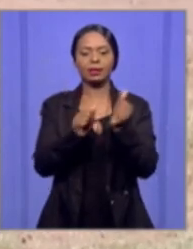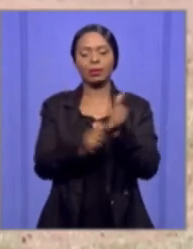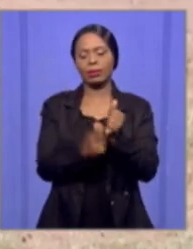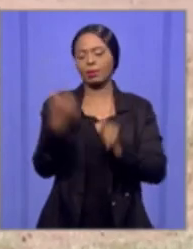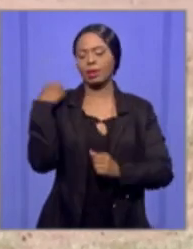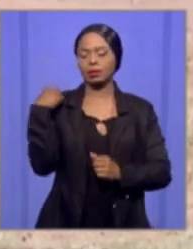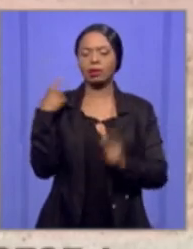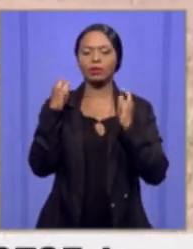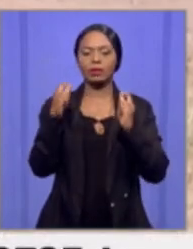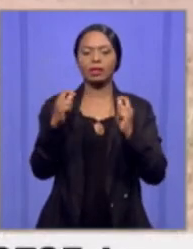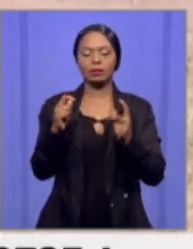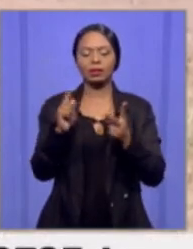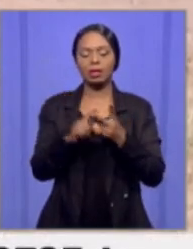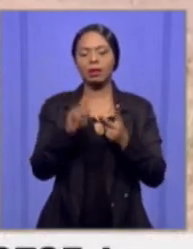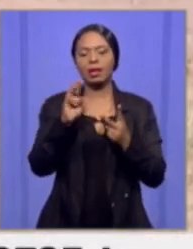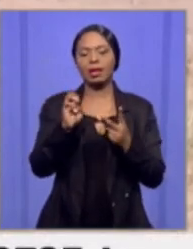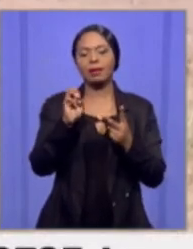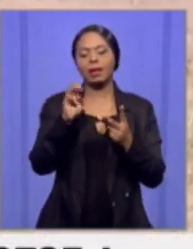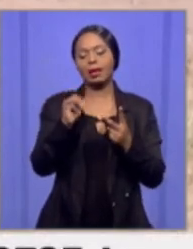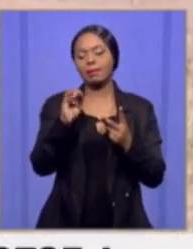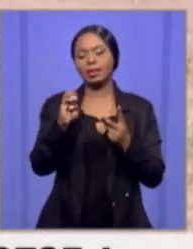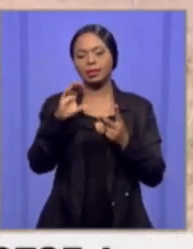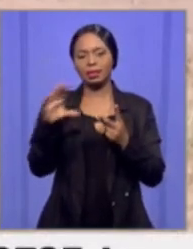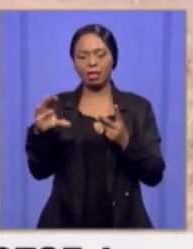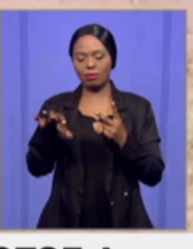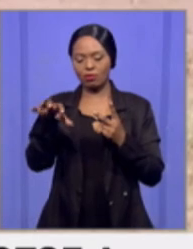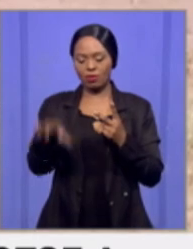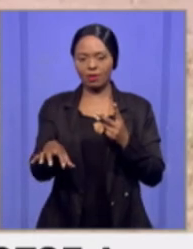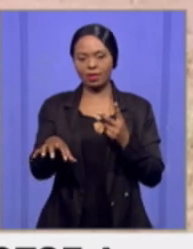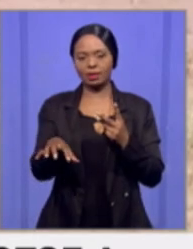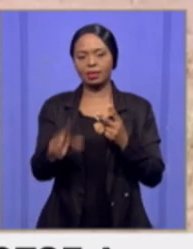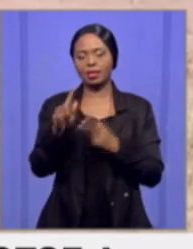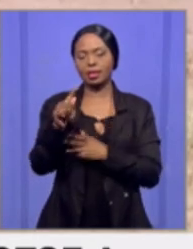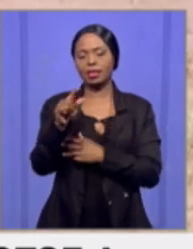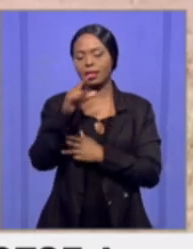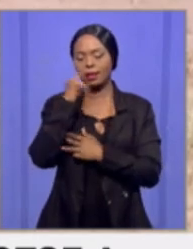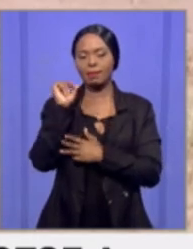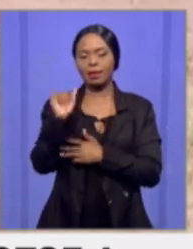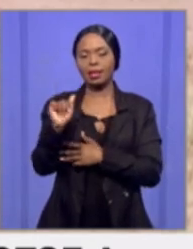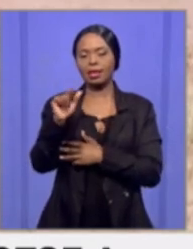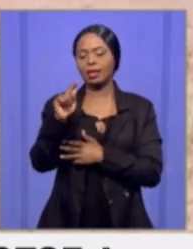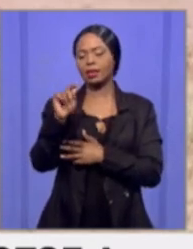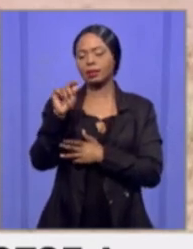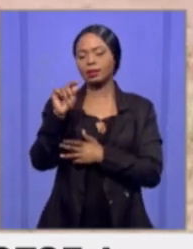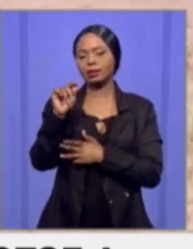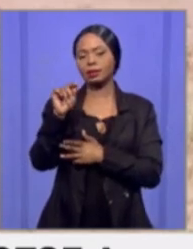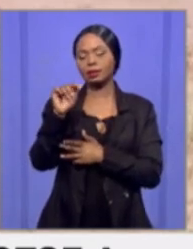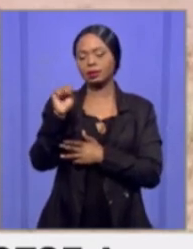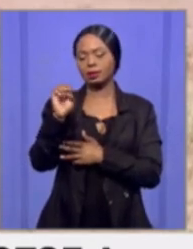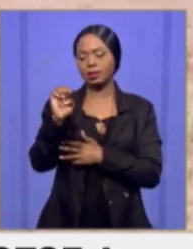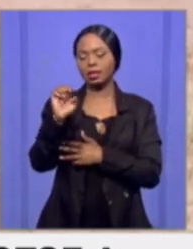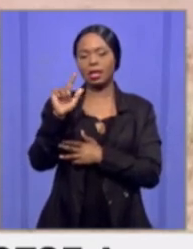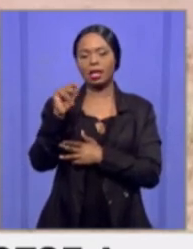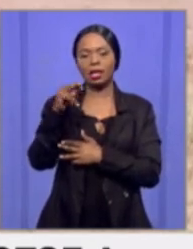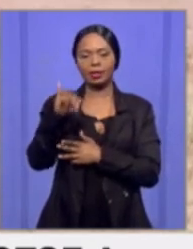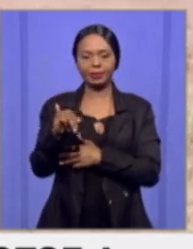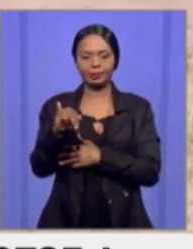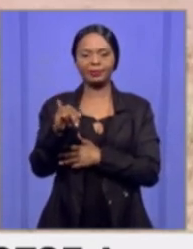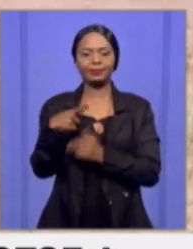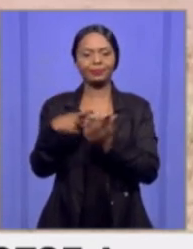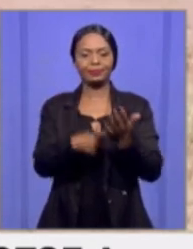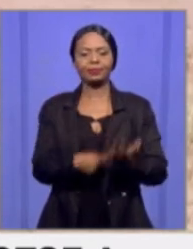MEC wa transport mo provinceng MEC Ratzilane ba boledišana le bona le di-representative tse dingwe